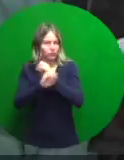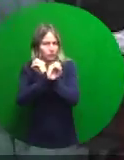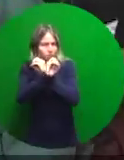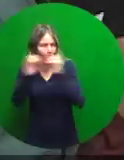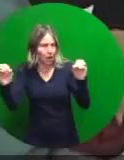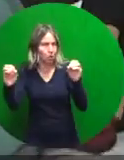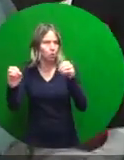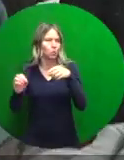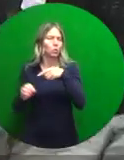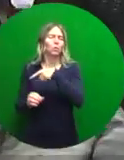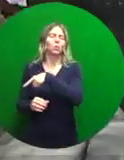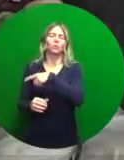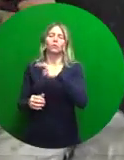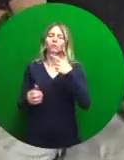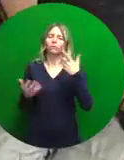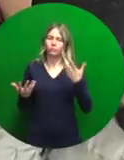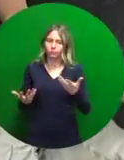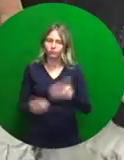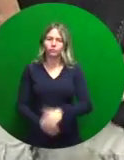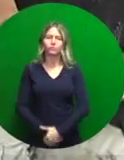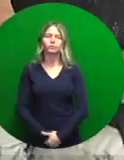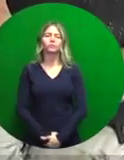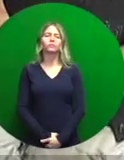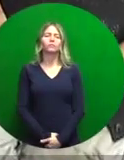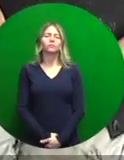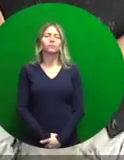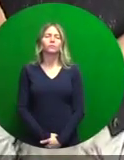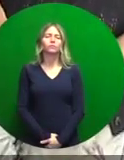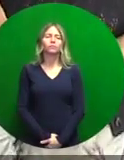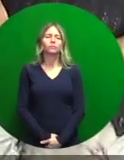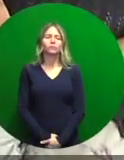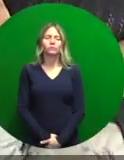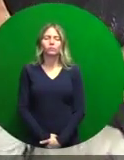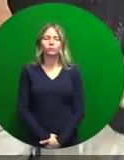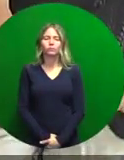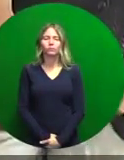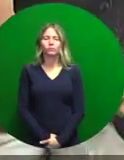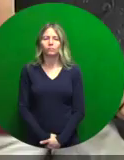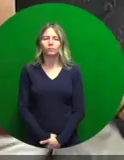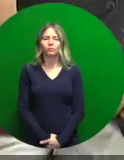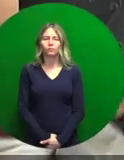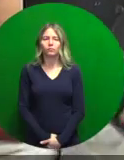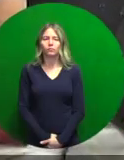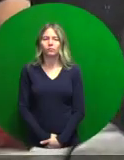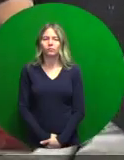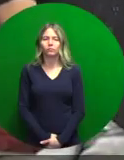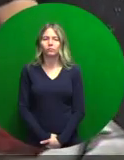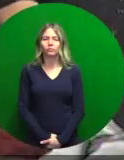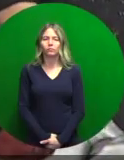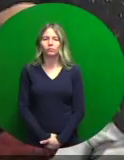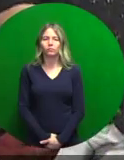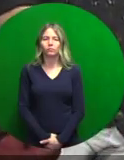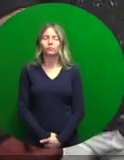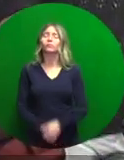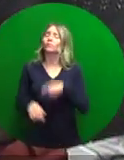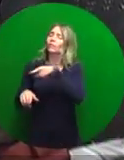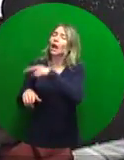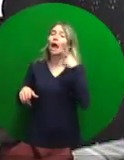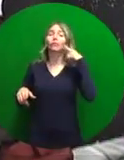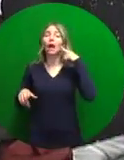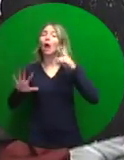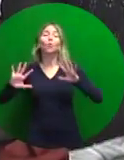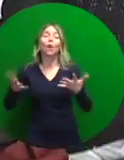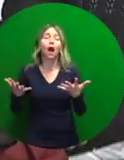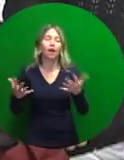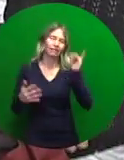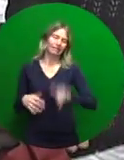started thinking she must be deaf. And the only time she would seem to hear was only when they touched her. When they touched